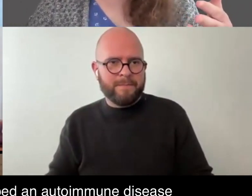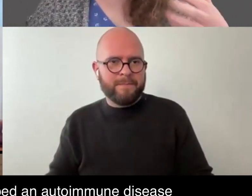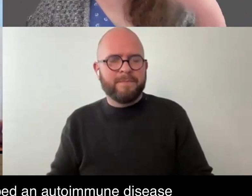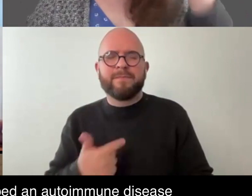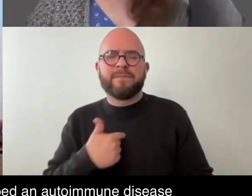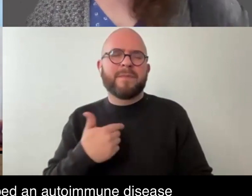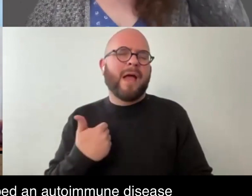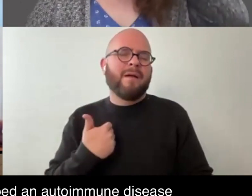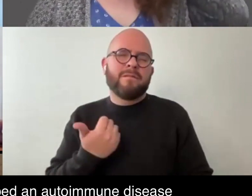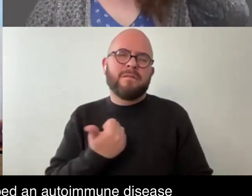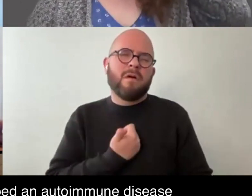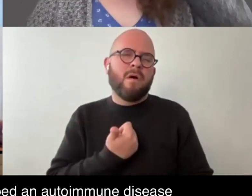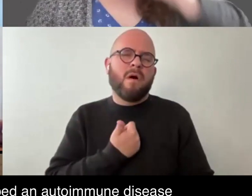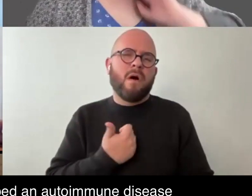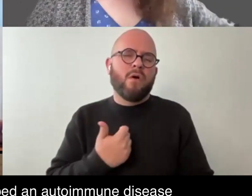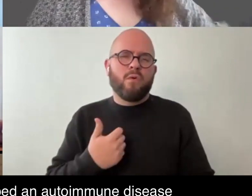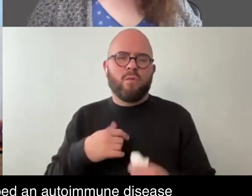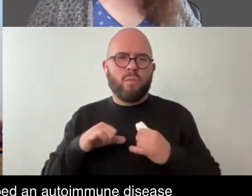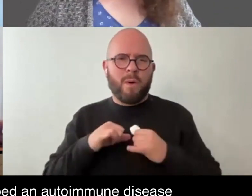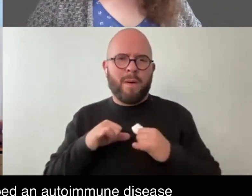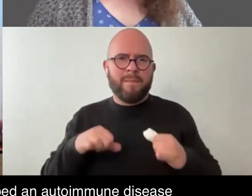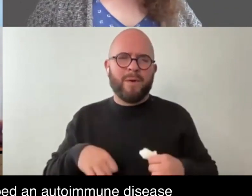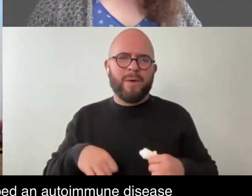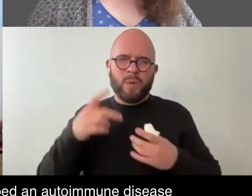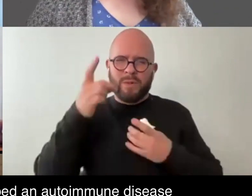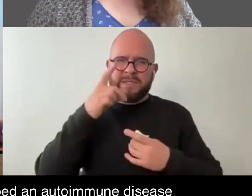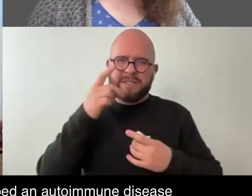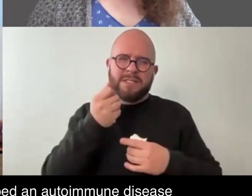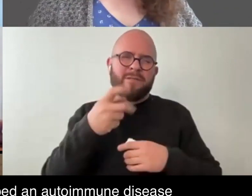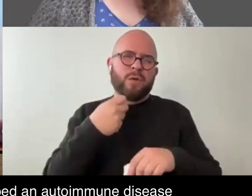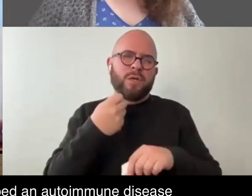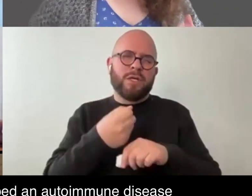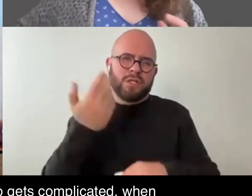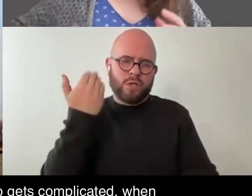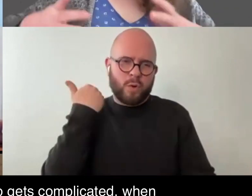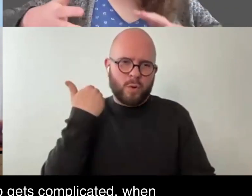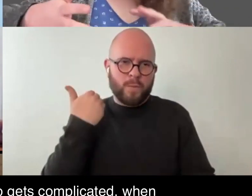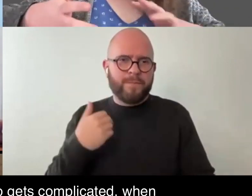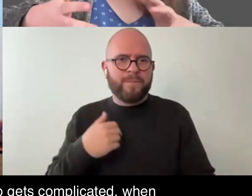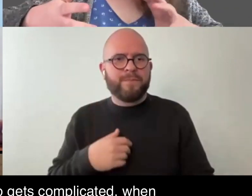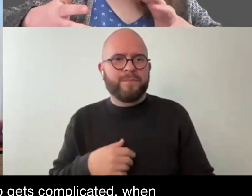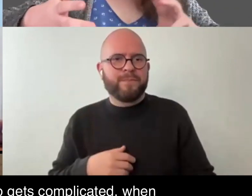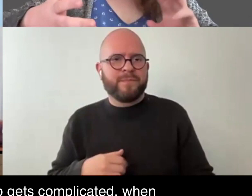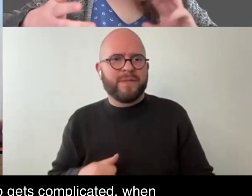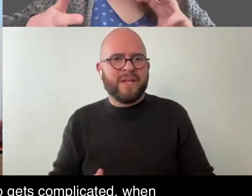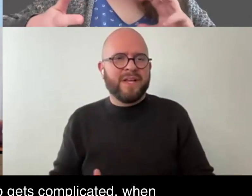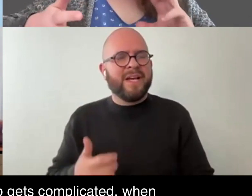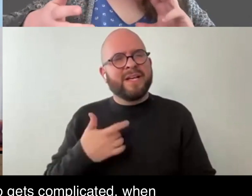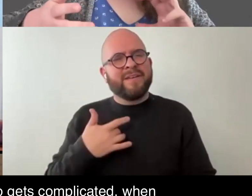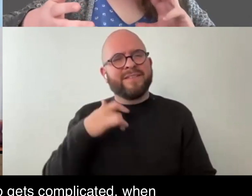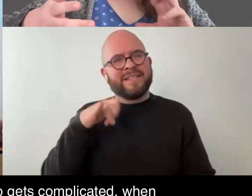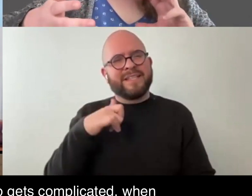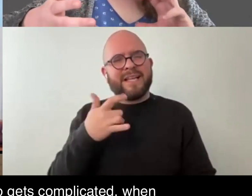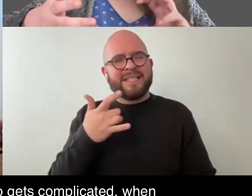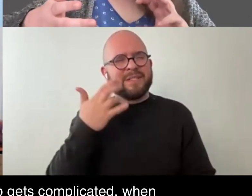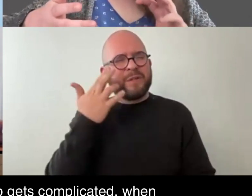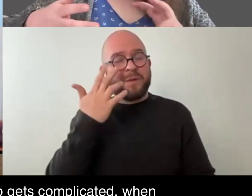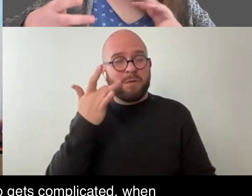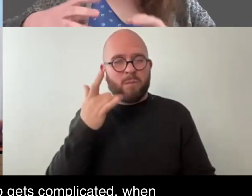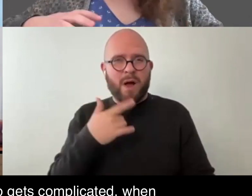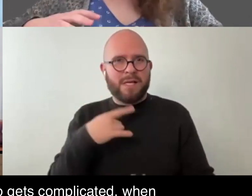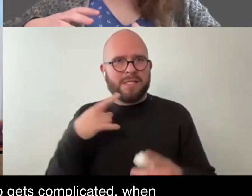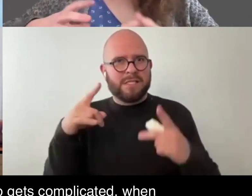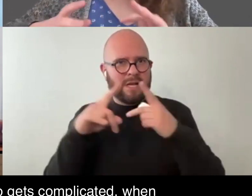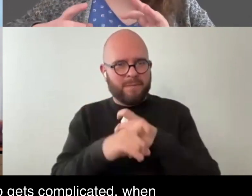a couple years ago, and at first, especially, and I think this is where it also gets complicated when, you know,